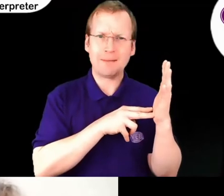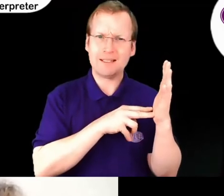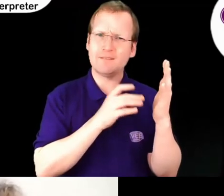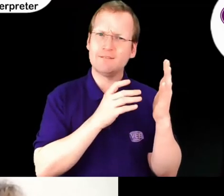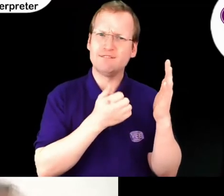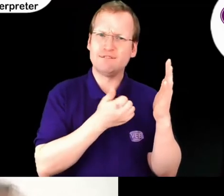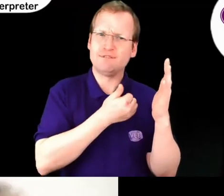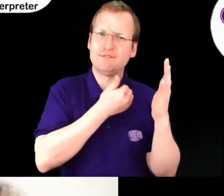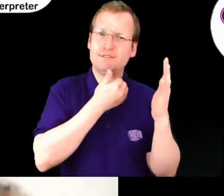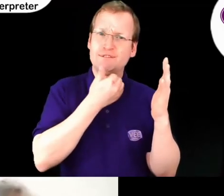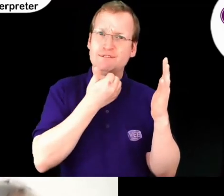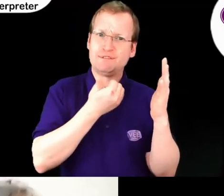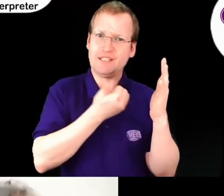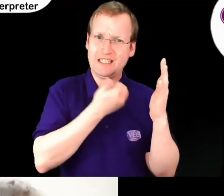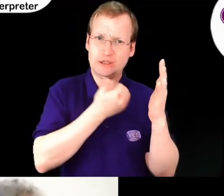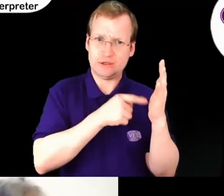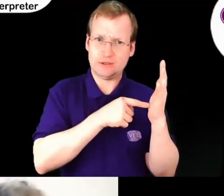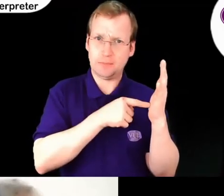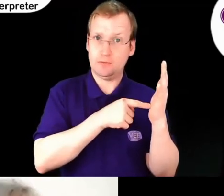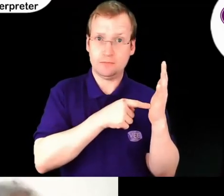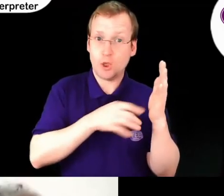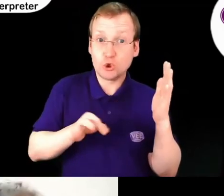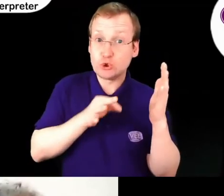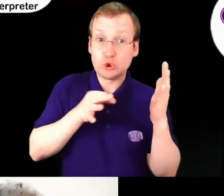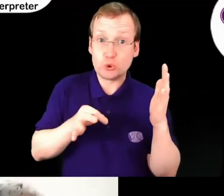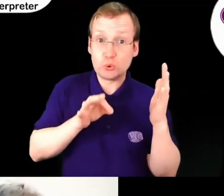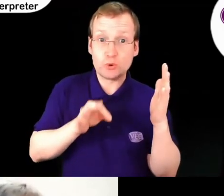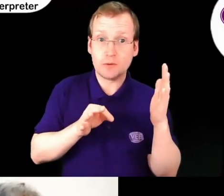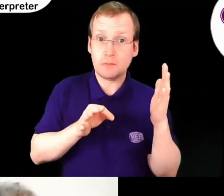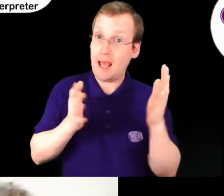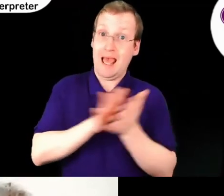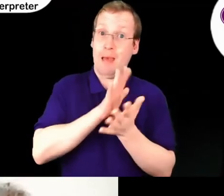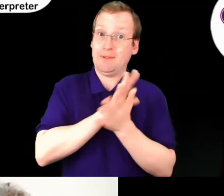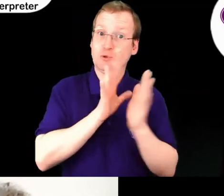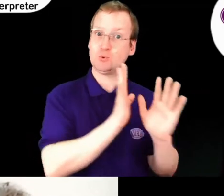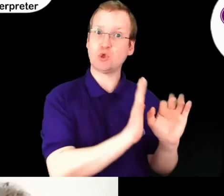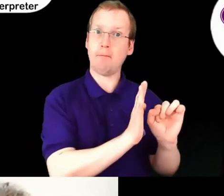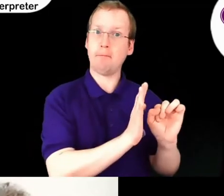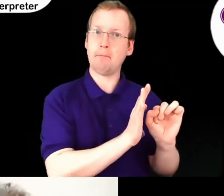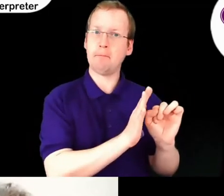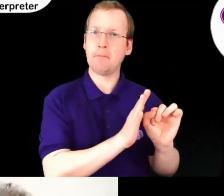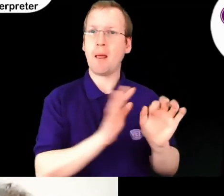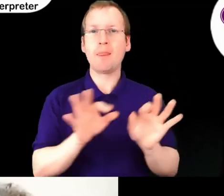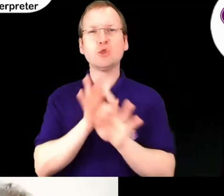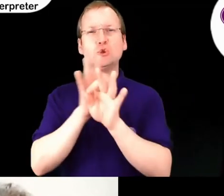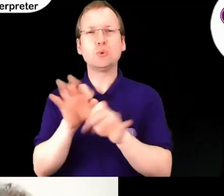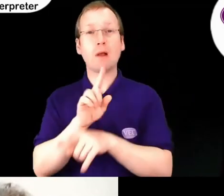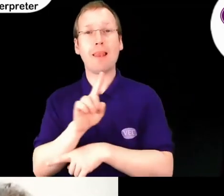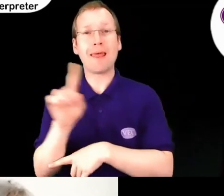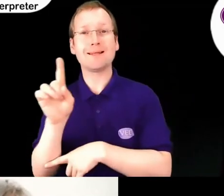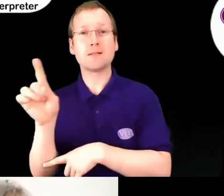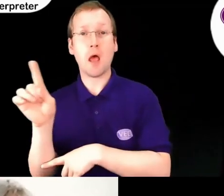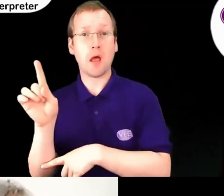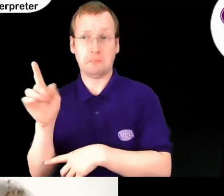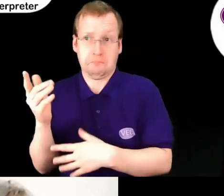it, and there's no tune for it. But I'm happy to leave it there, and then the tune might come later.